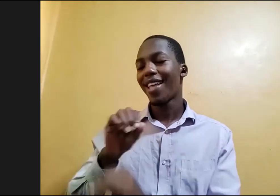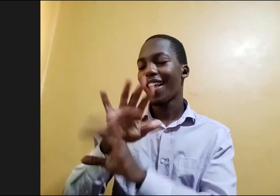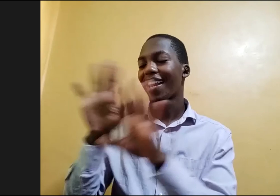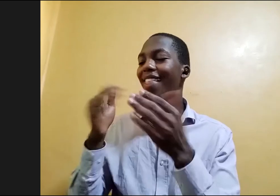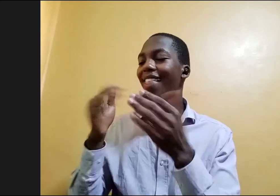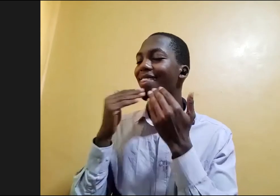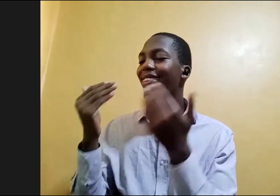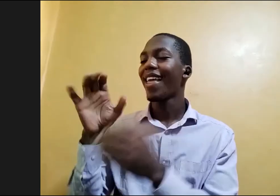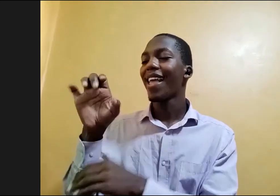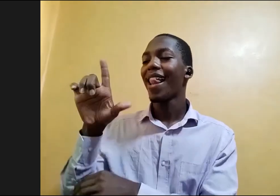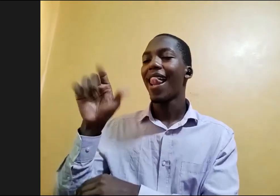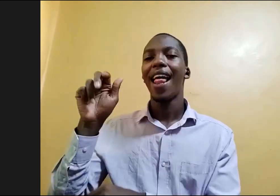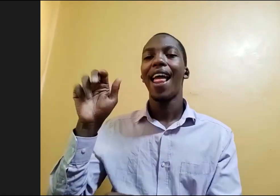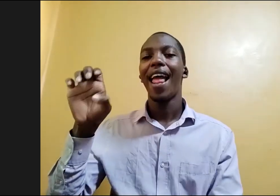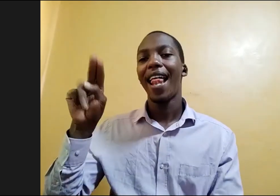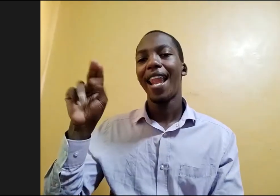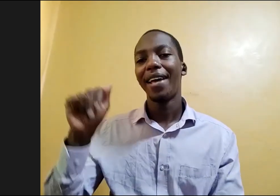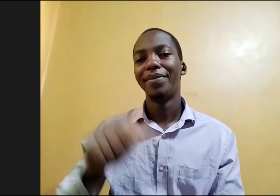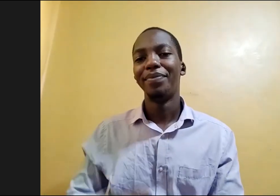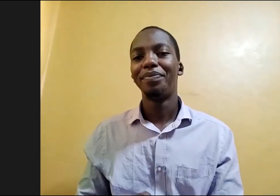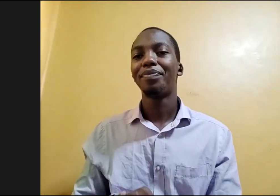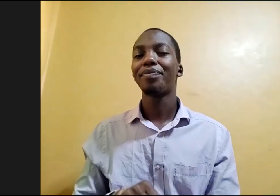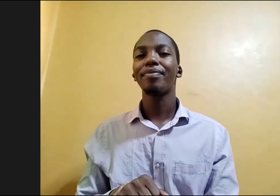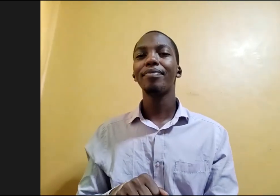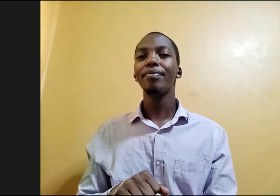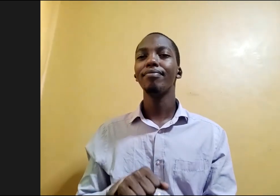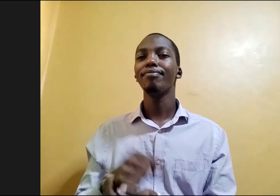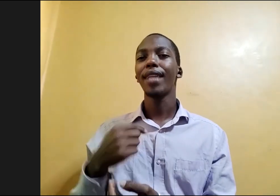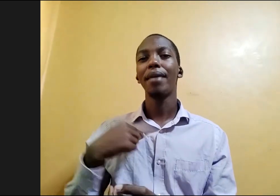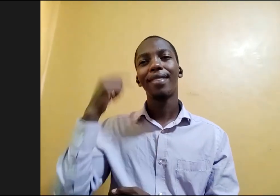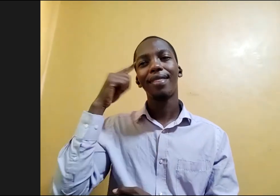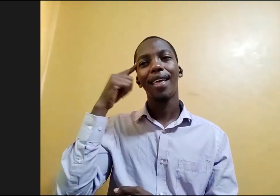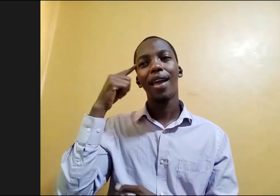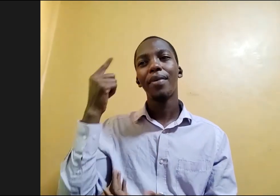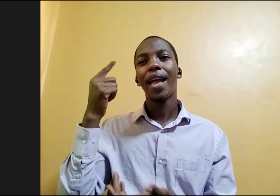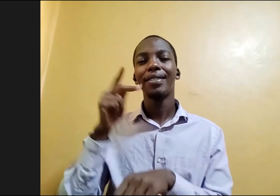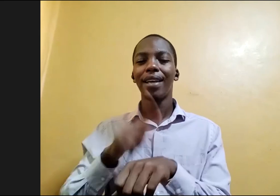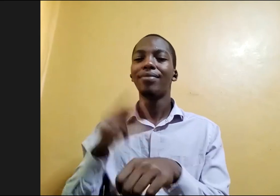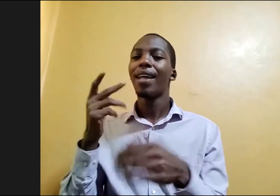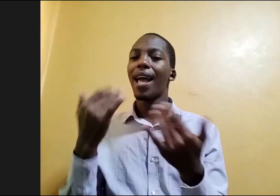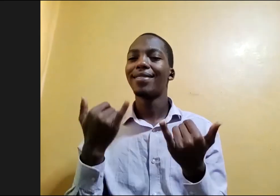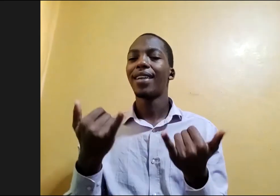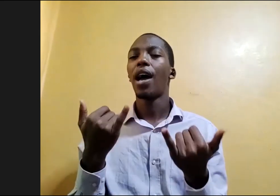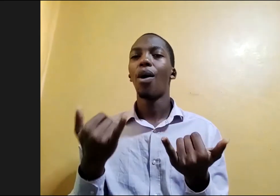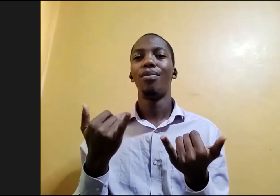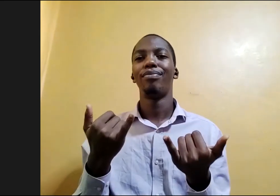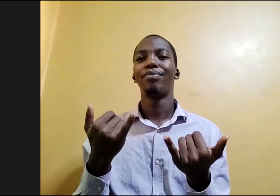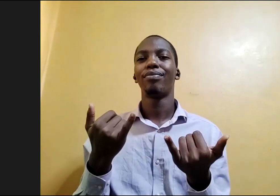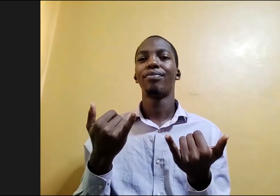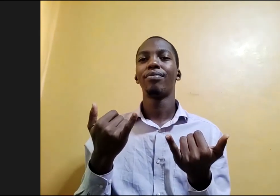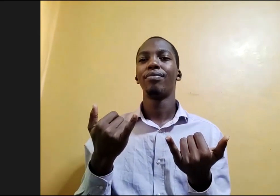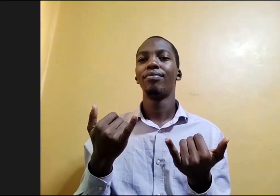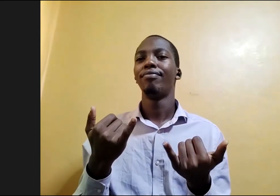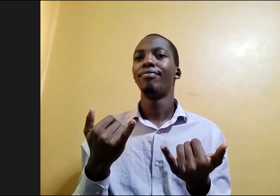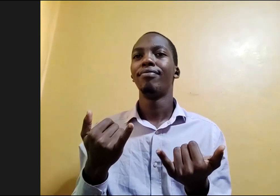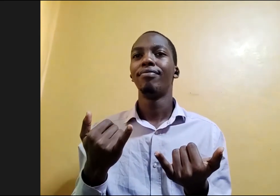Elena. Since we are limited on time, I'm going to now turn to Moray for one